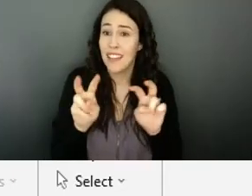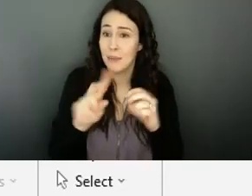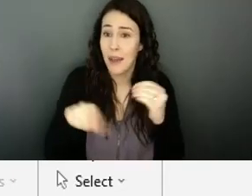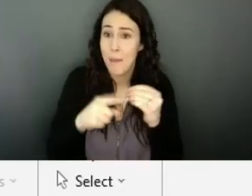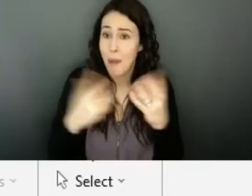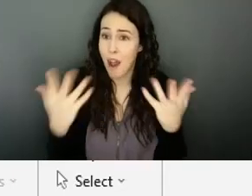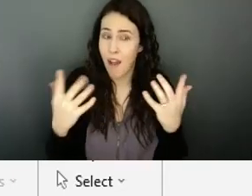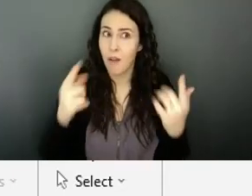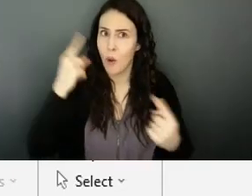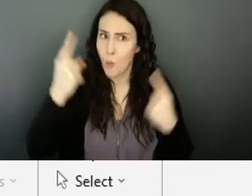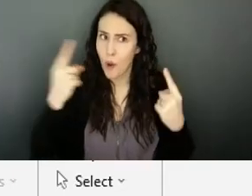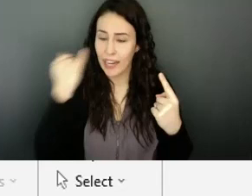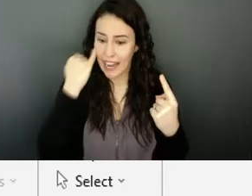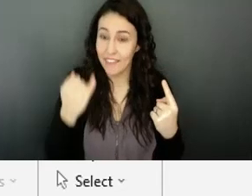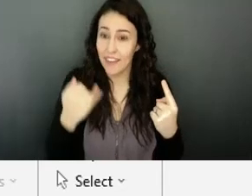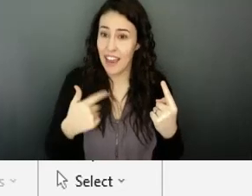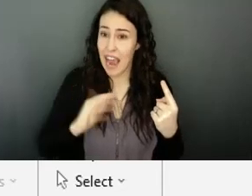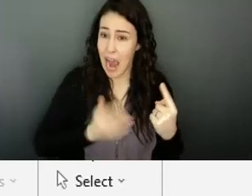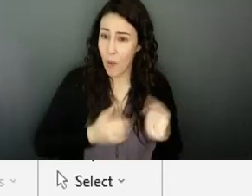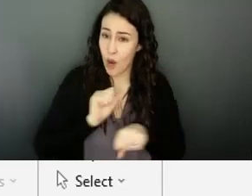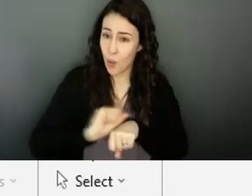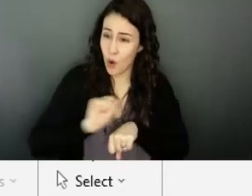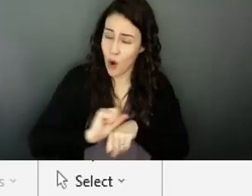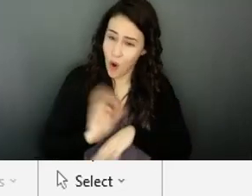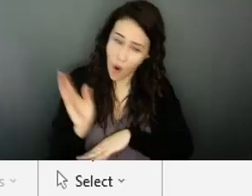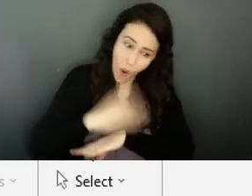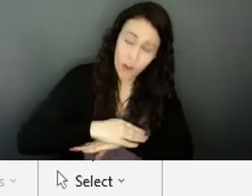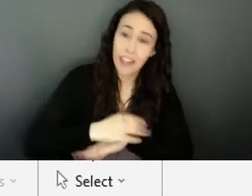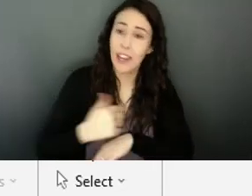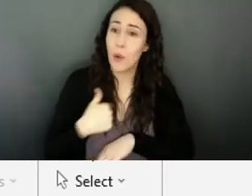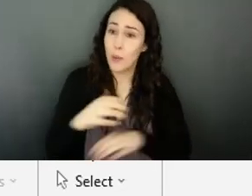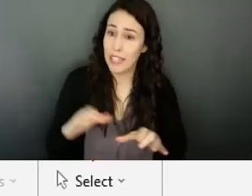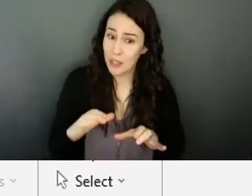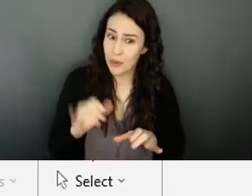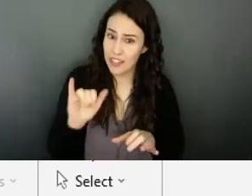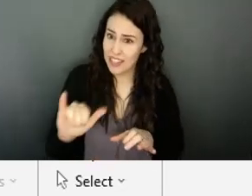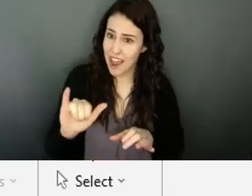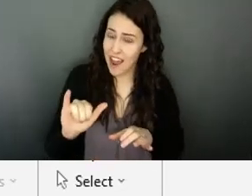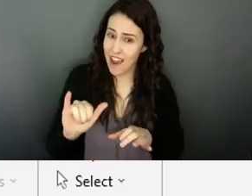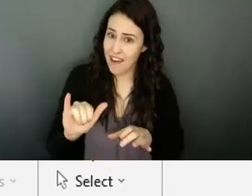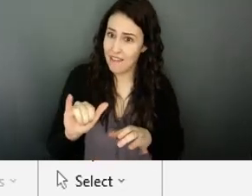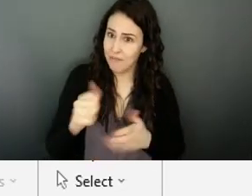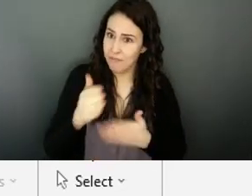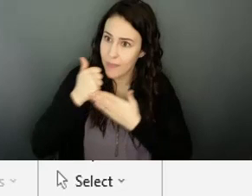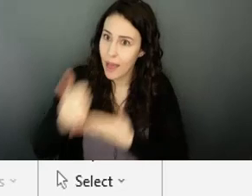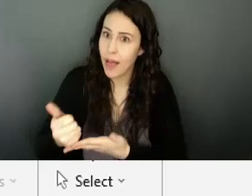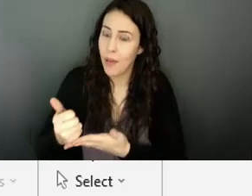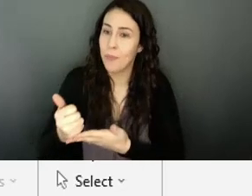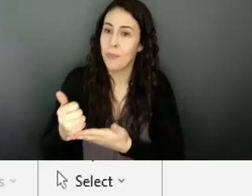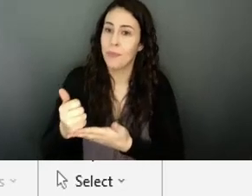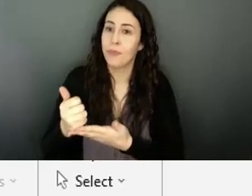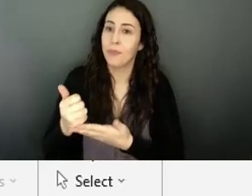what we do all day is contributing to what we are intending to accomplish. Is it that we